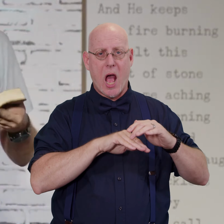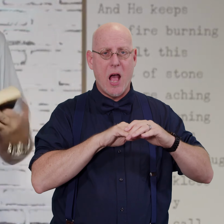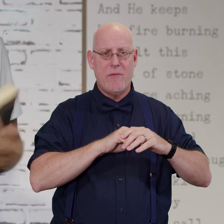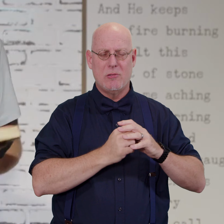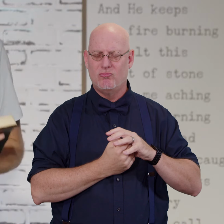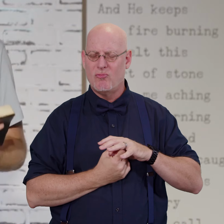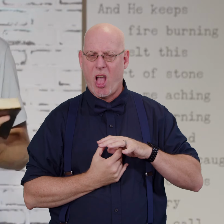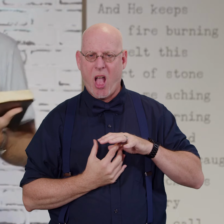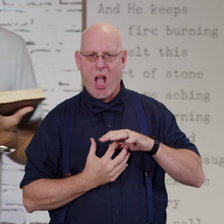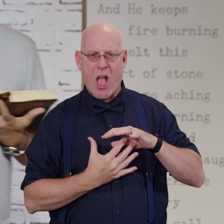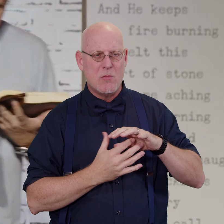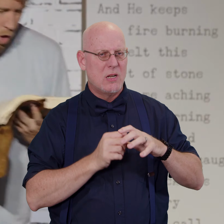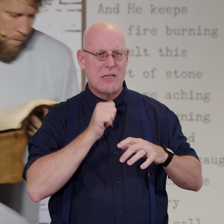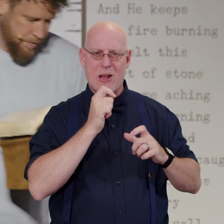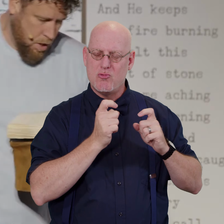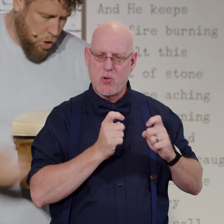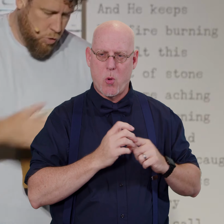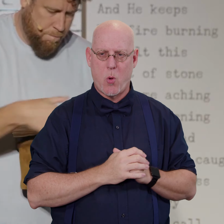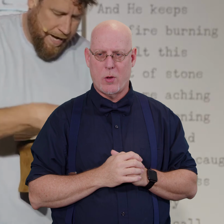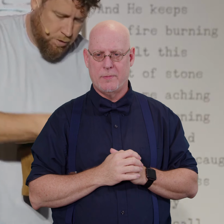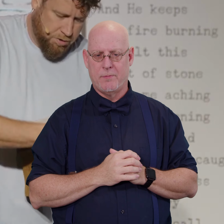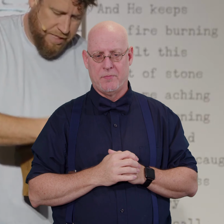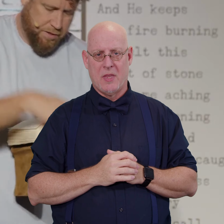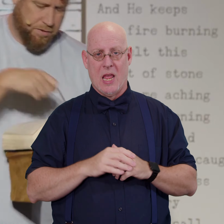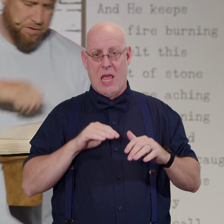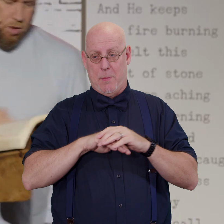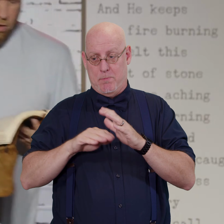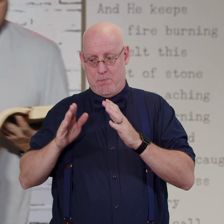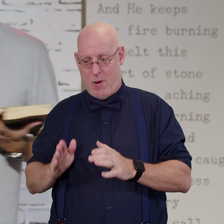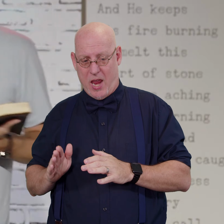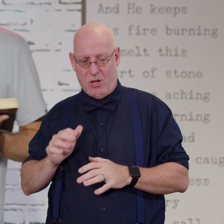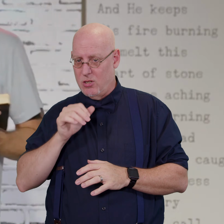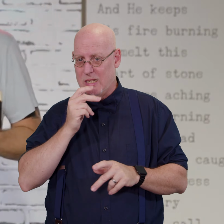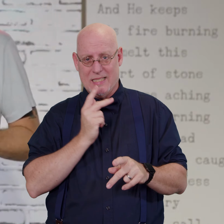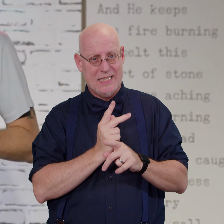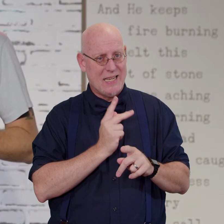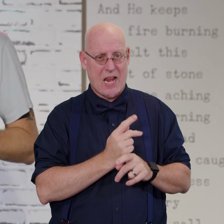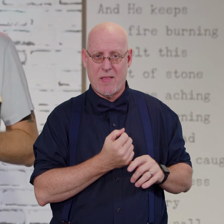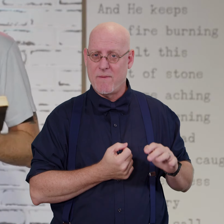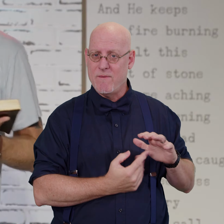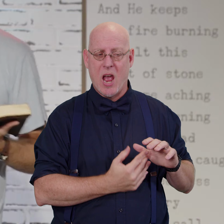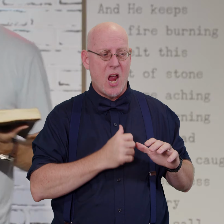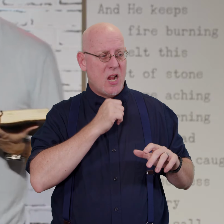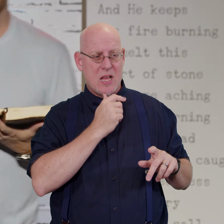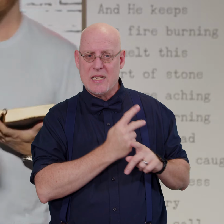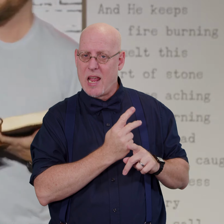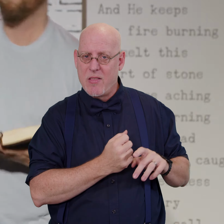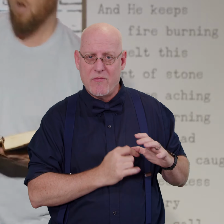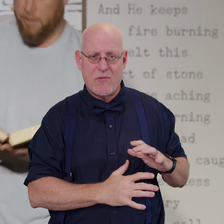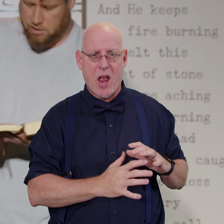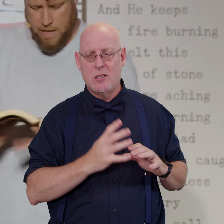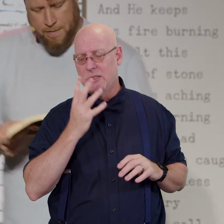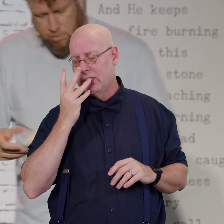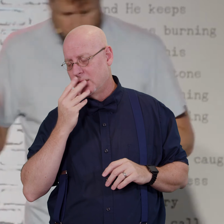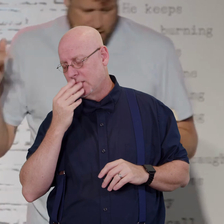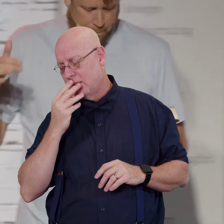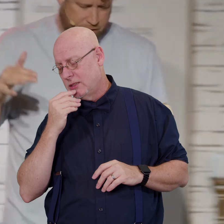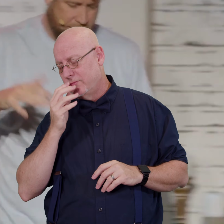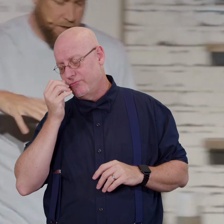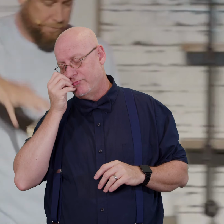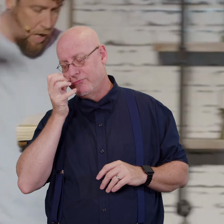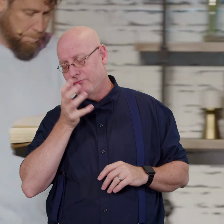They're inflamed, they're out of control, whose baker ceases to stir the fire. So he's not tending the fire, he's falling asleep, he's